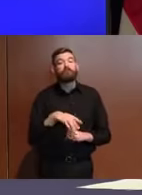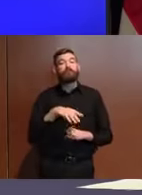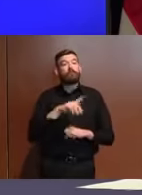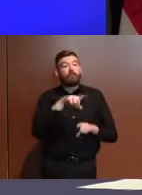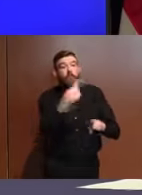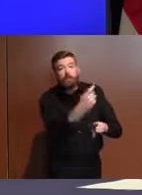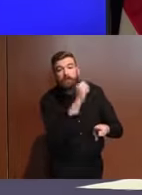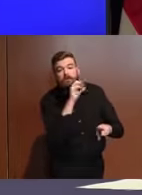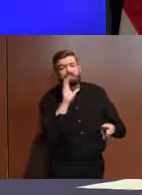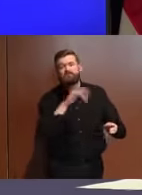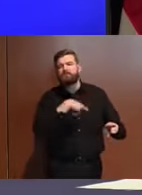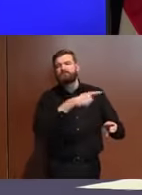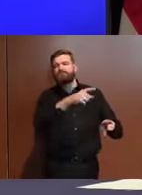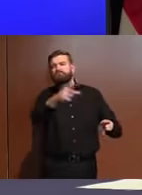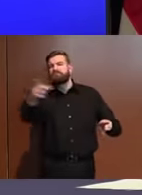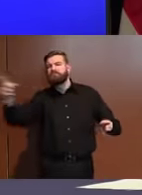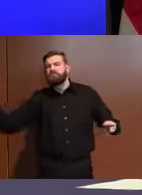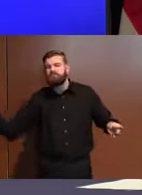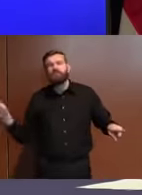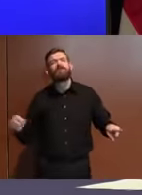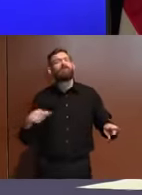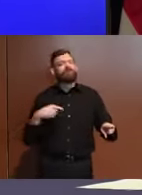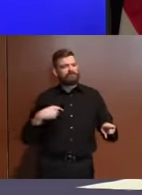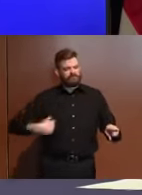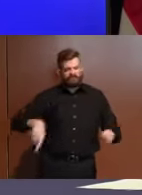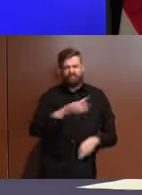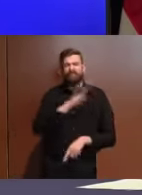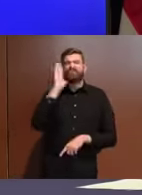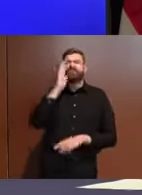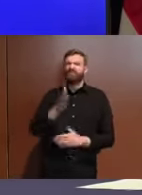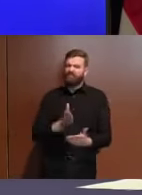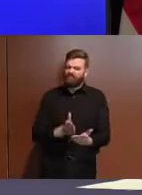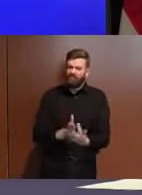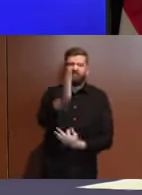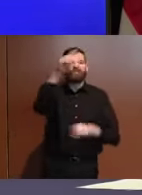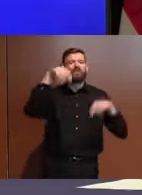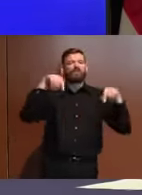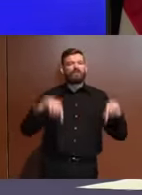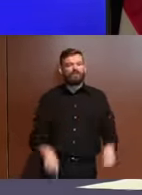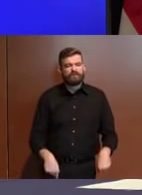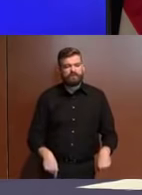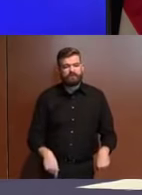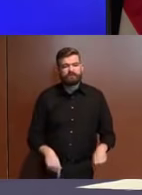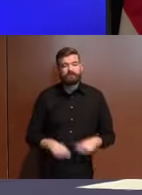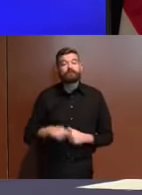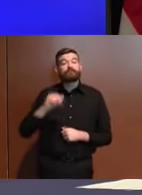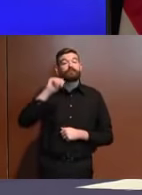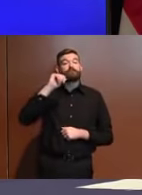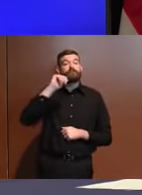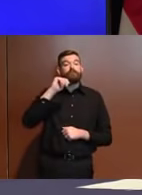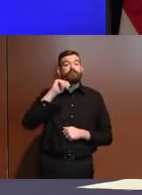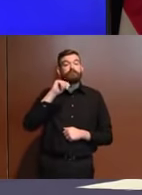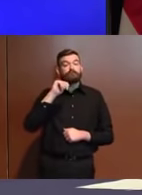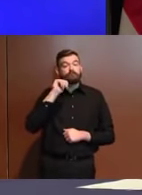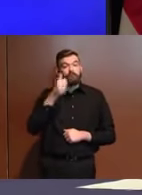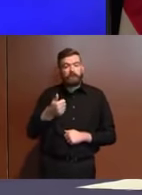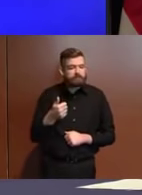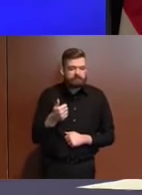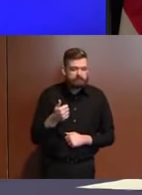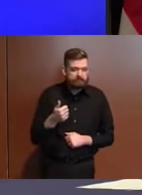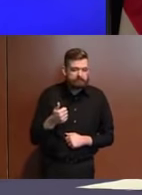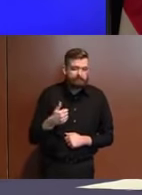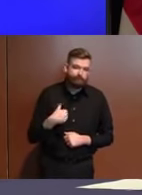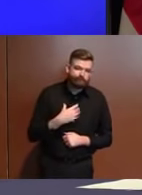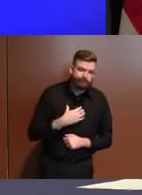unequivocally, we will get through this. It won't be tomorrow. I wish it were. It won't be unscathed. We've already seen